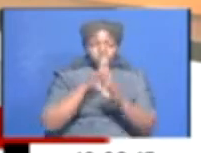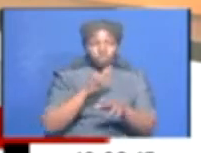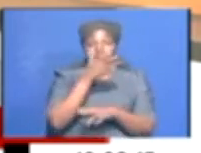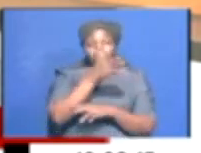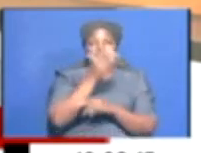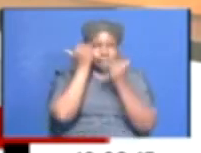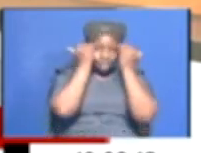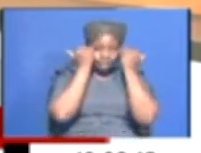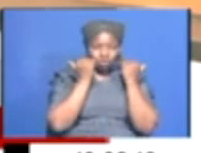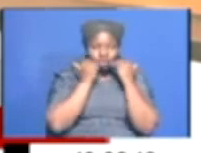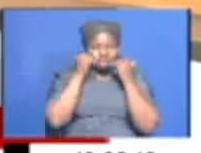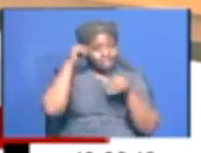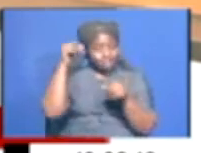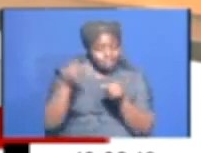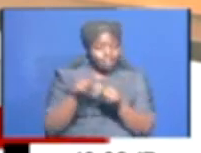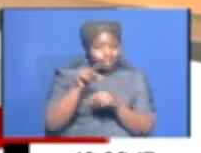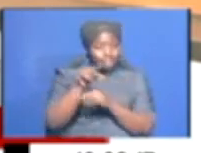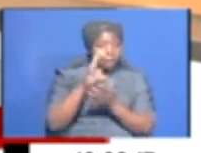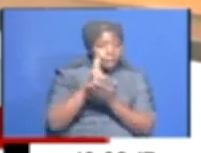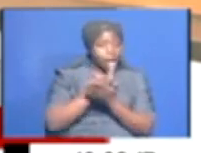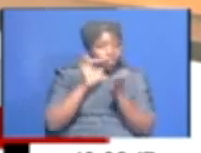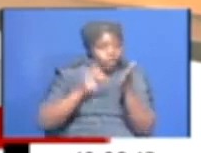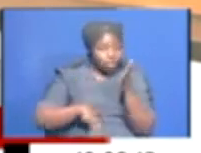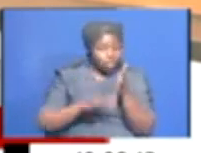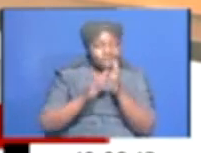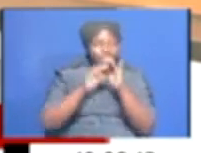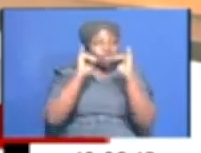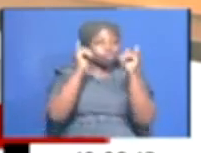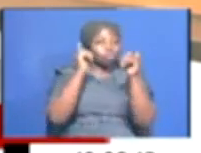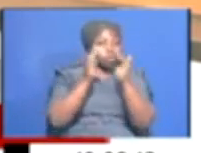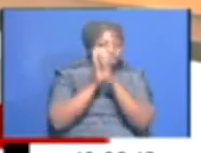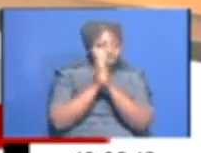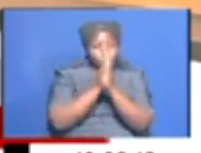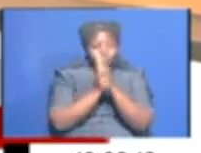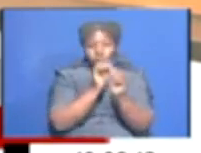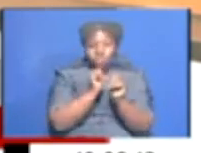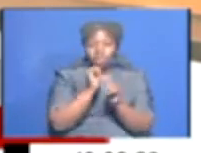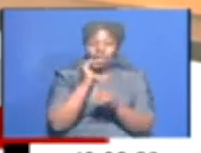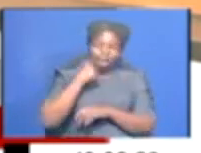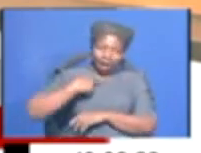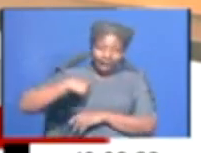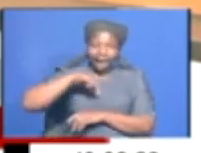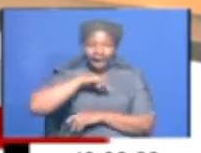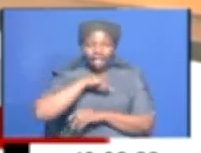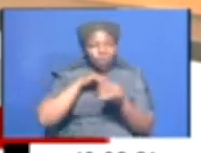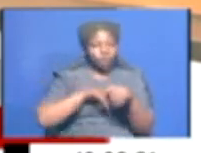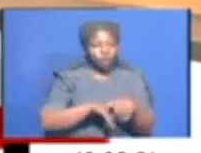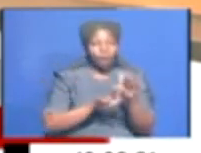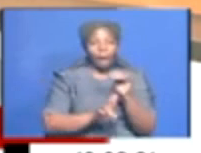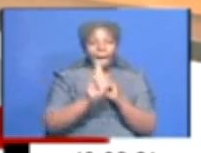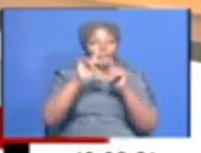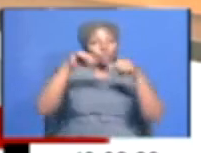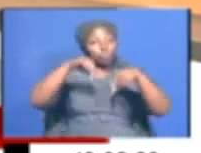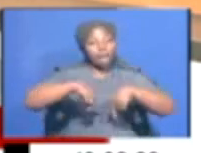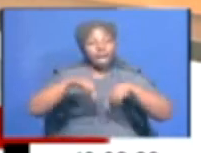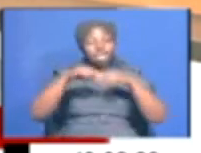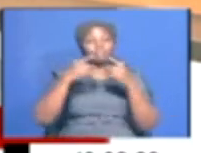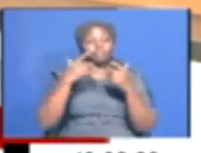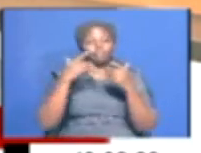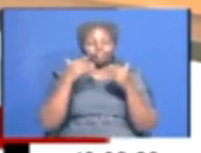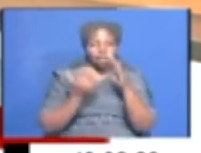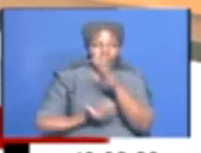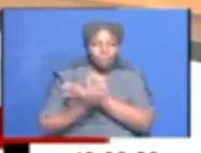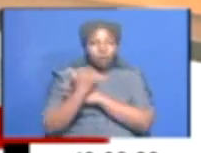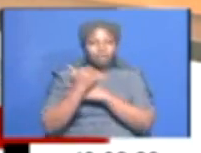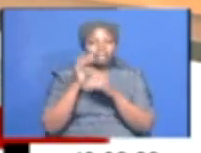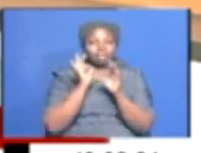keep, that's part of the news stories that we shall be looking at today. This morning, a sign language interpreter